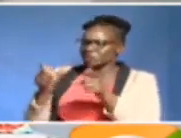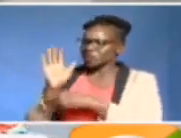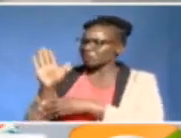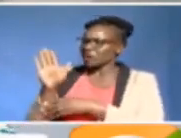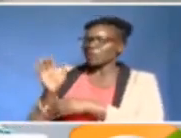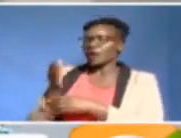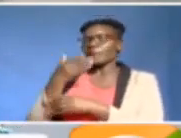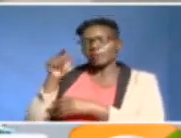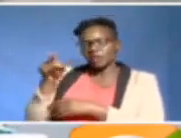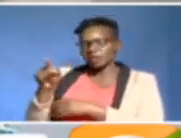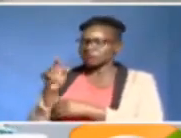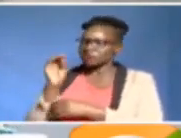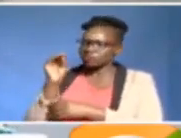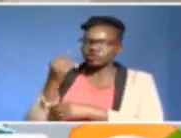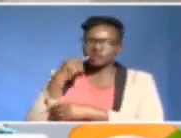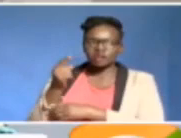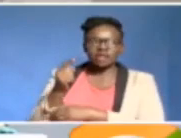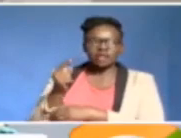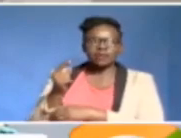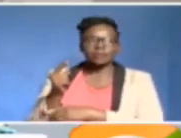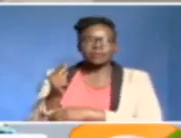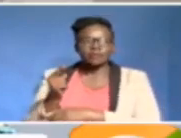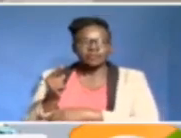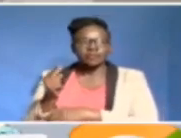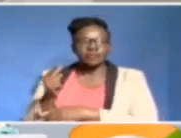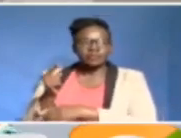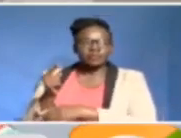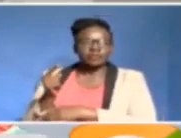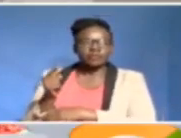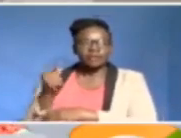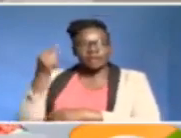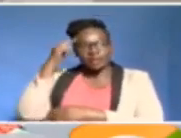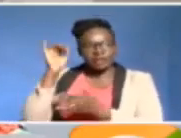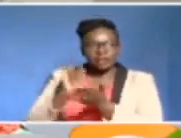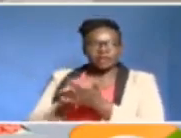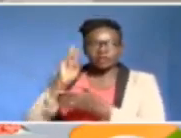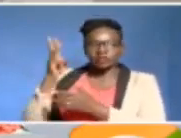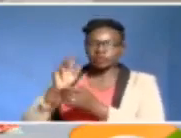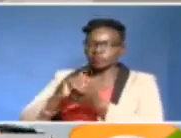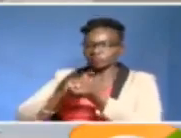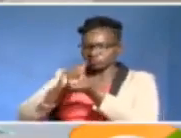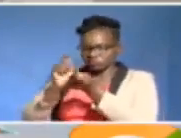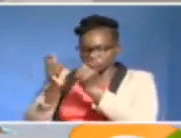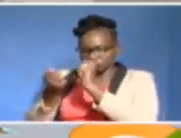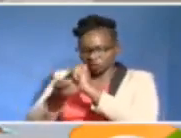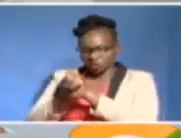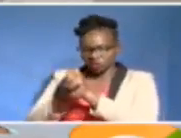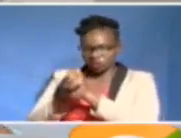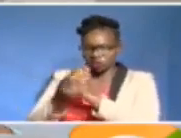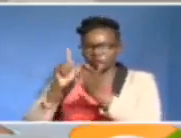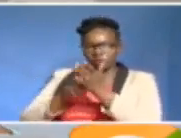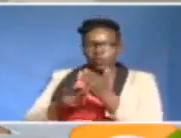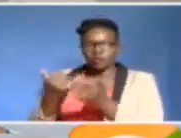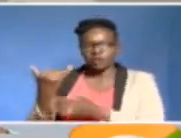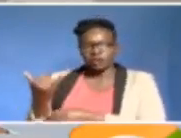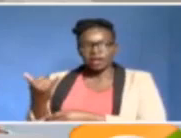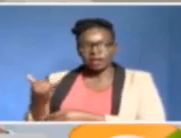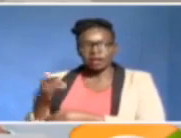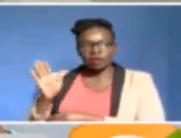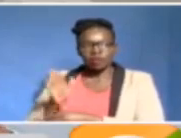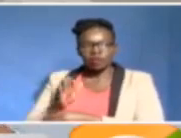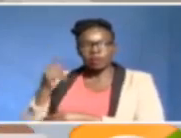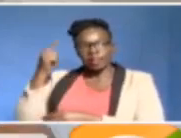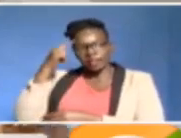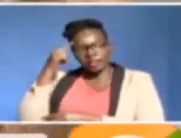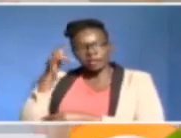take that step to do that. Because I think then it would now shift the whole paradigm of what young women think and feel they should